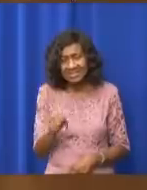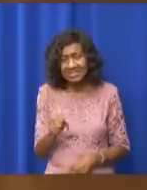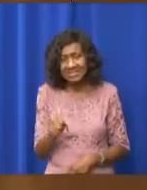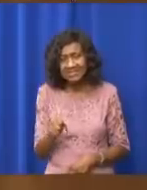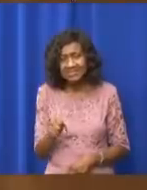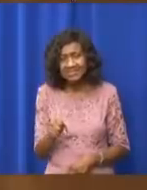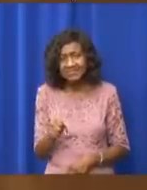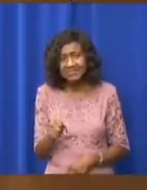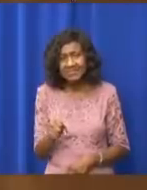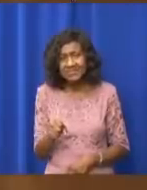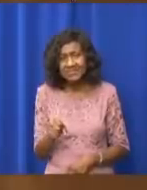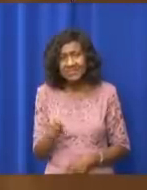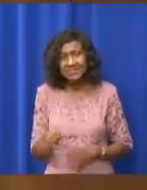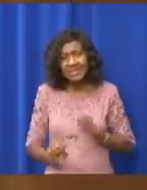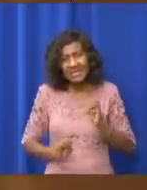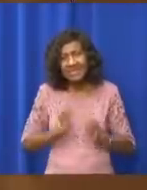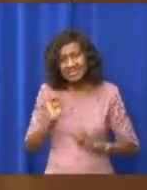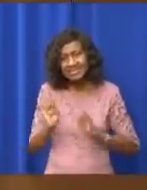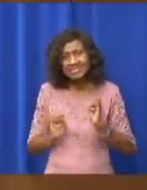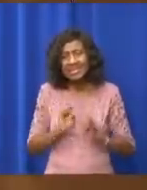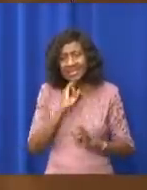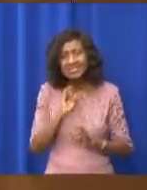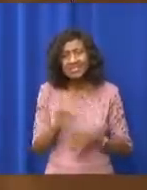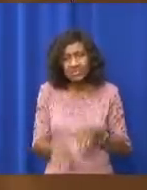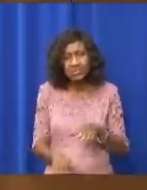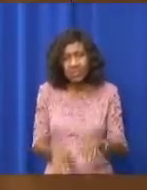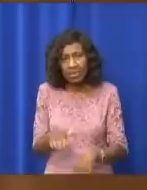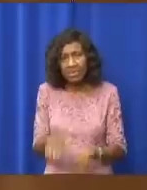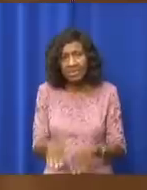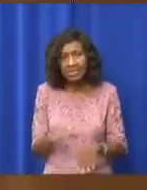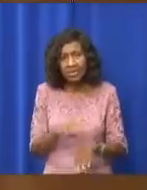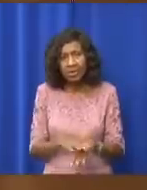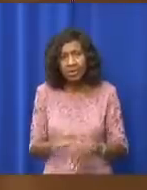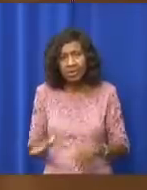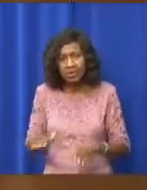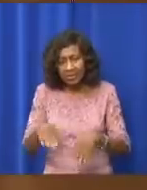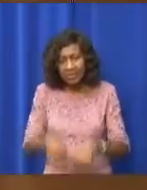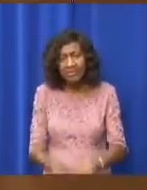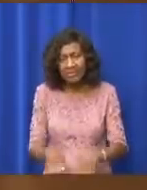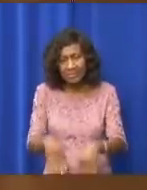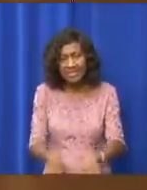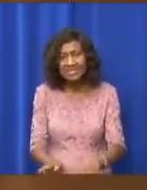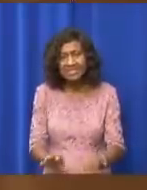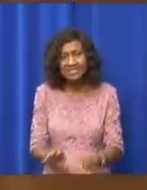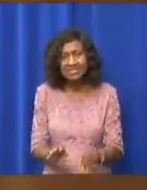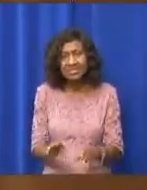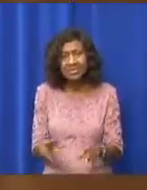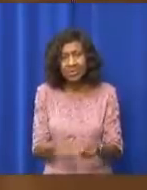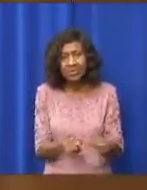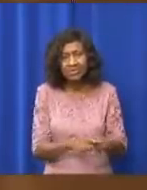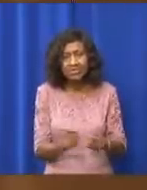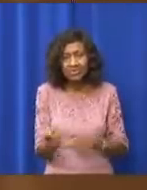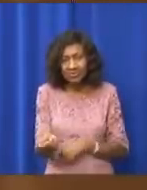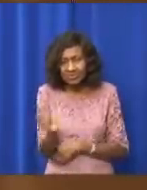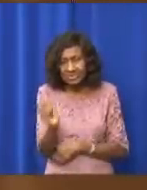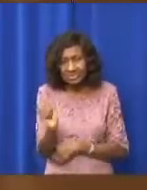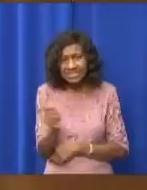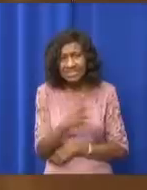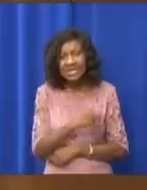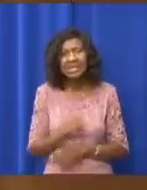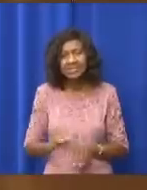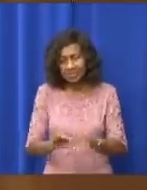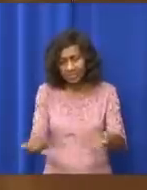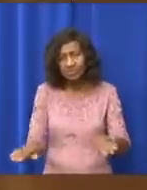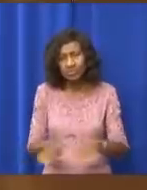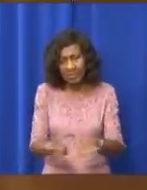It's obviously exercises walking along the beach, but it includes fishing and swimming. Thank you very much, sir. That